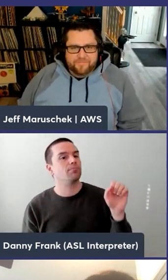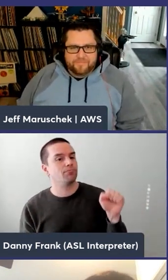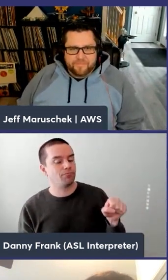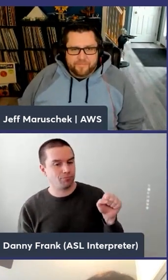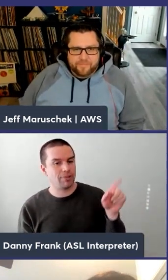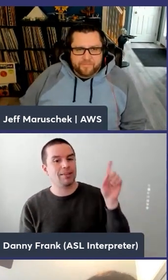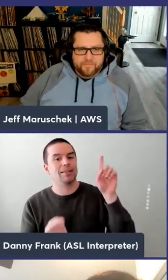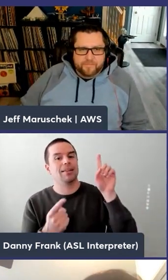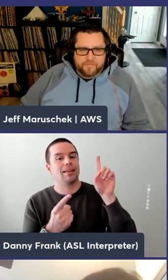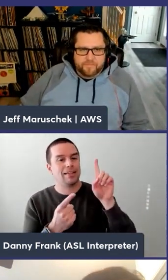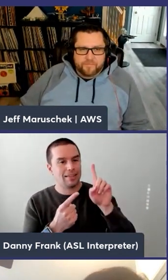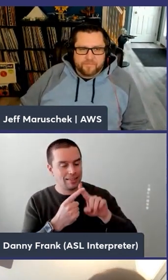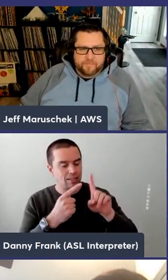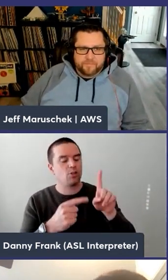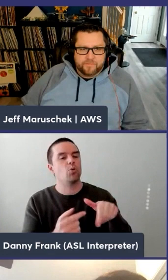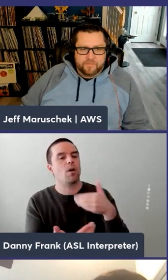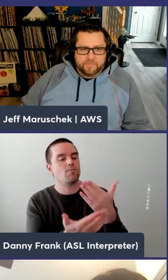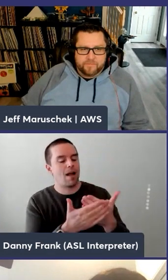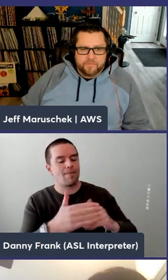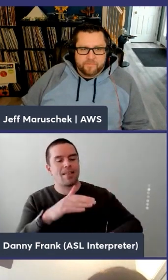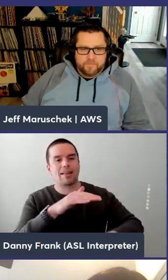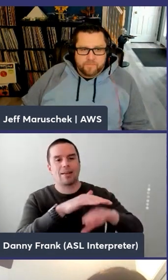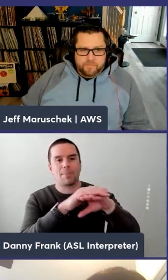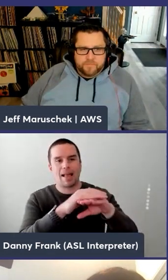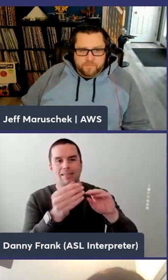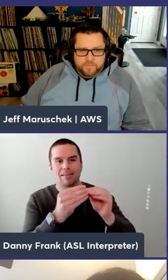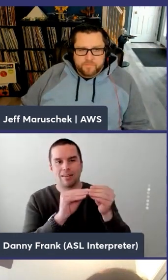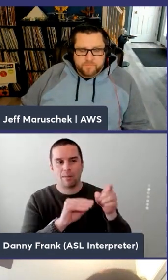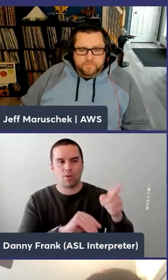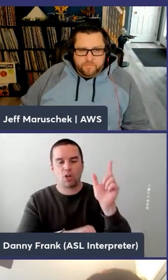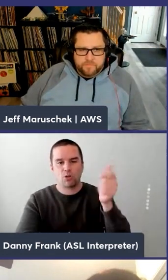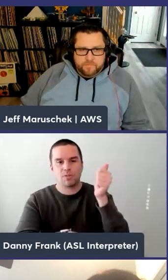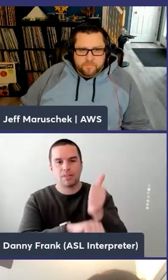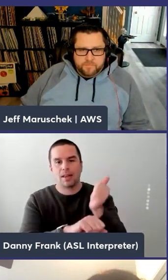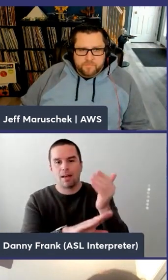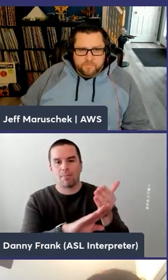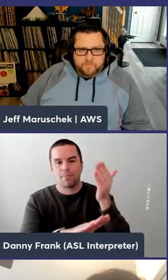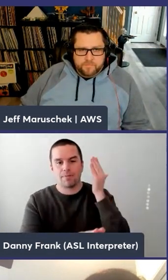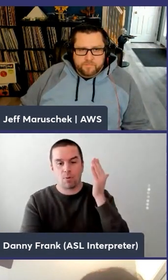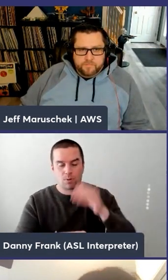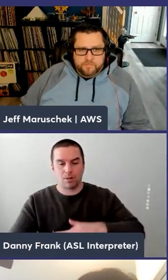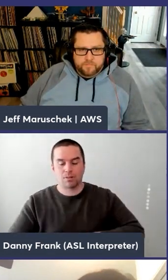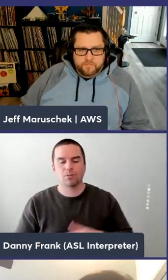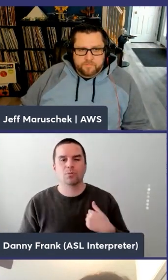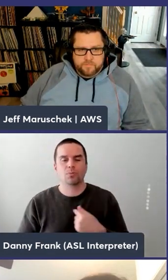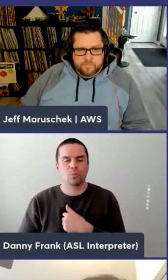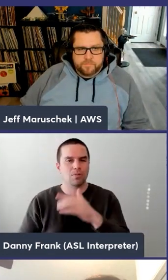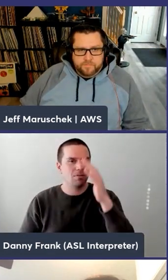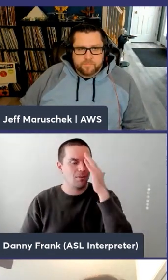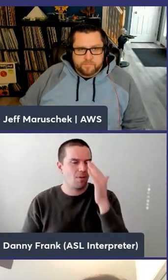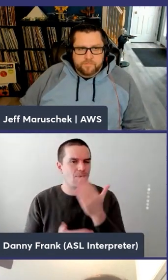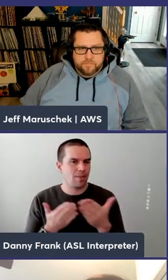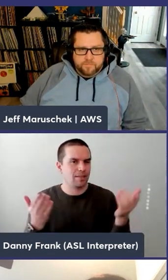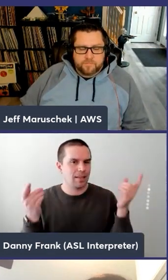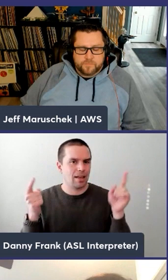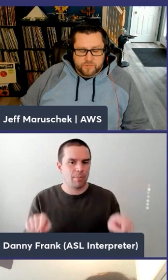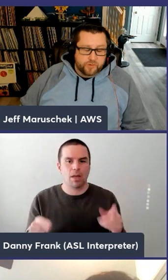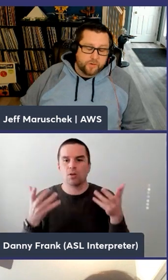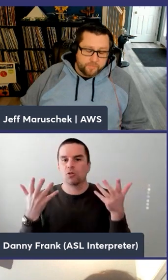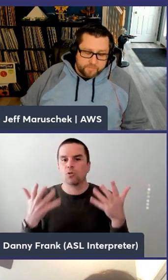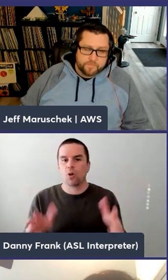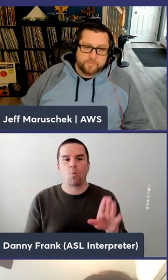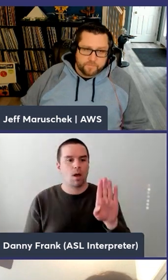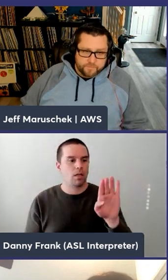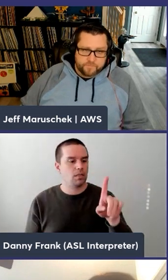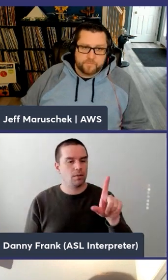that you've configured, right? So we do know that such things may happen, and you don't want runaway bills to just